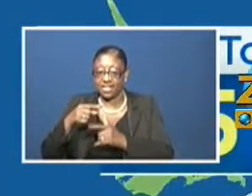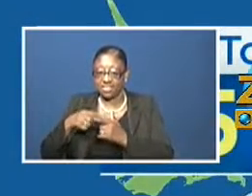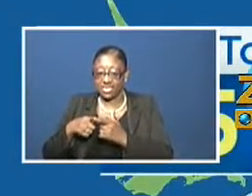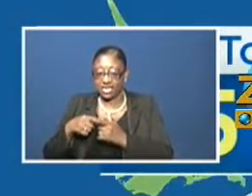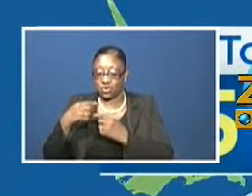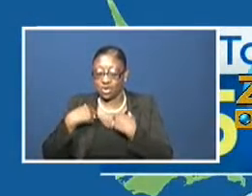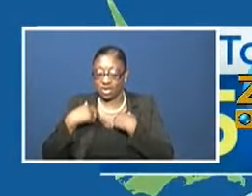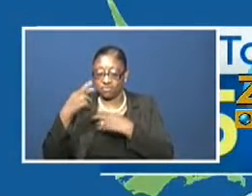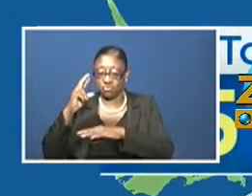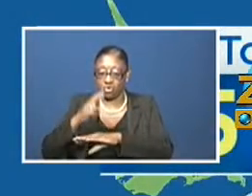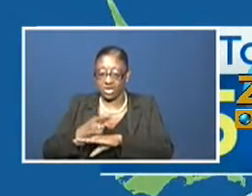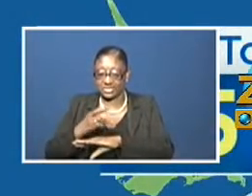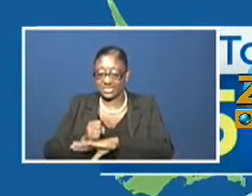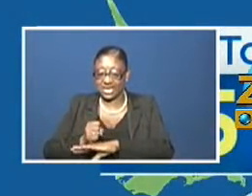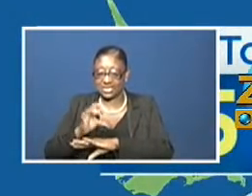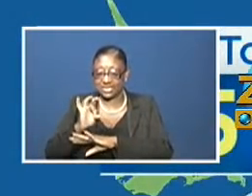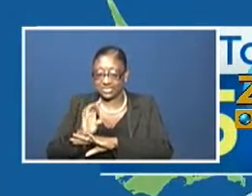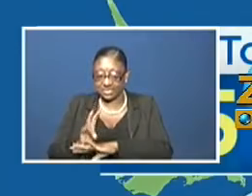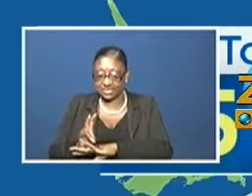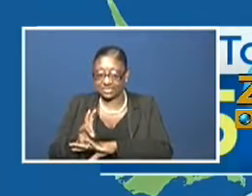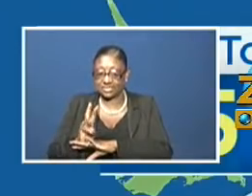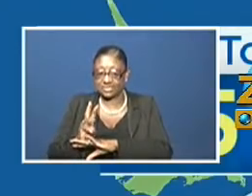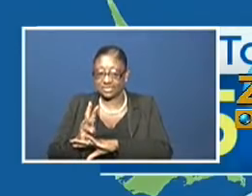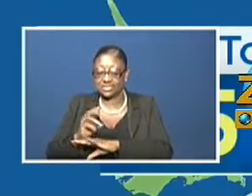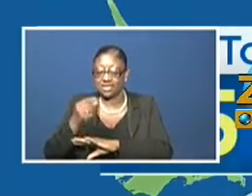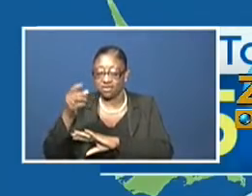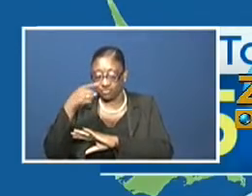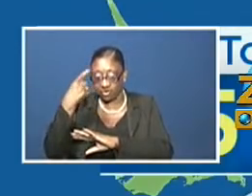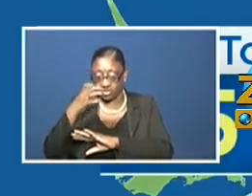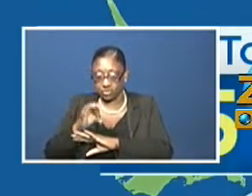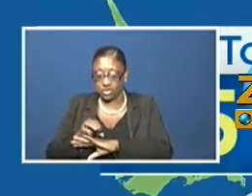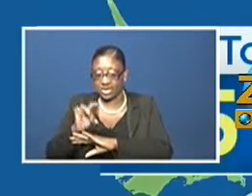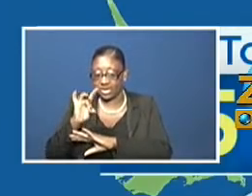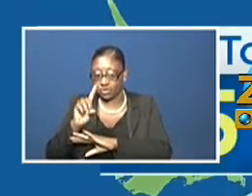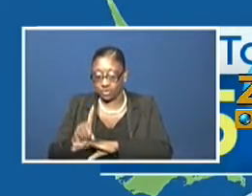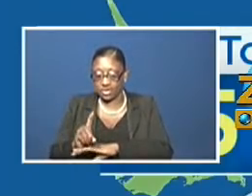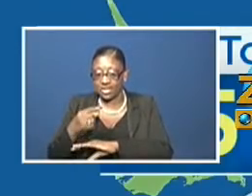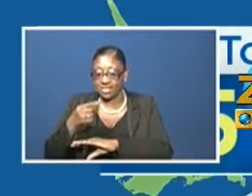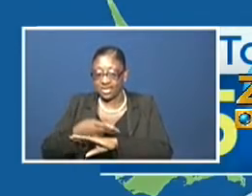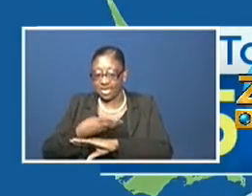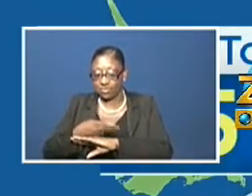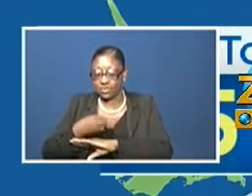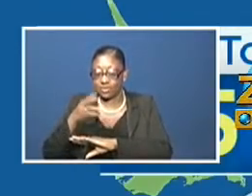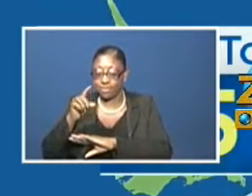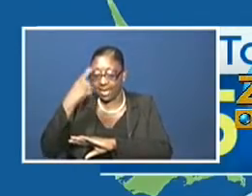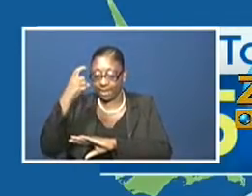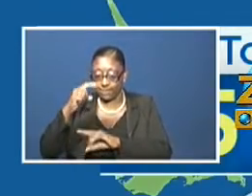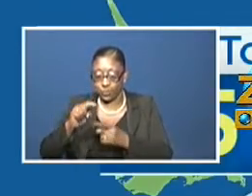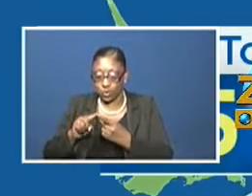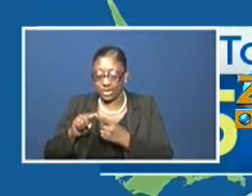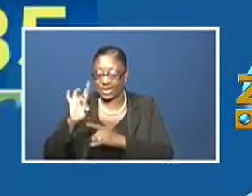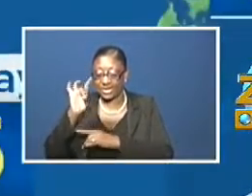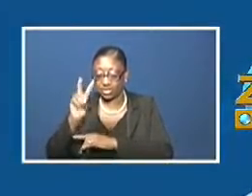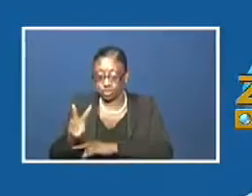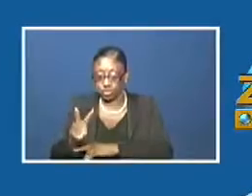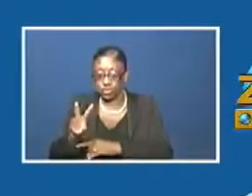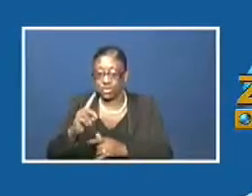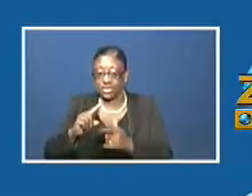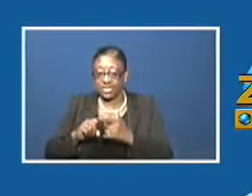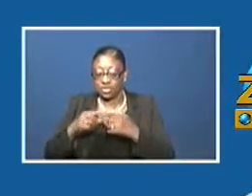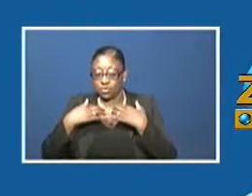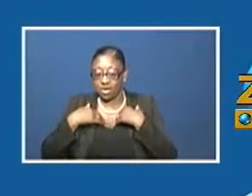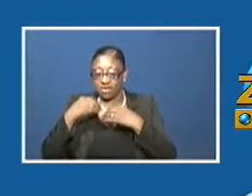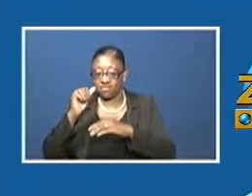taking place there. Roxanne, Eleuthera, 86, Black Point, Exuma, Kemps Bay, St. Andrews reporting 82, 81 degrees in Fresh Creek,